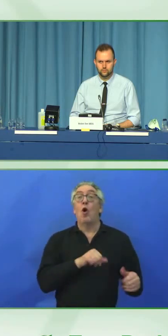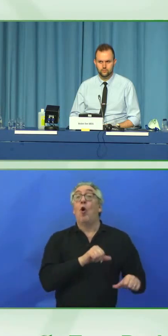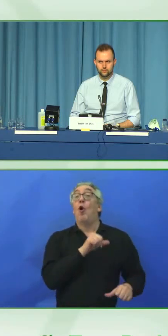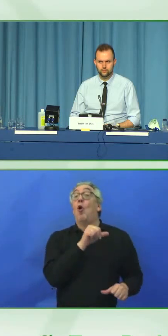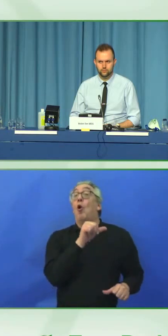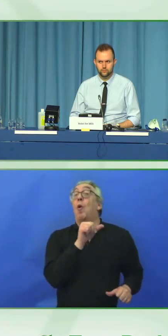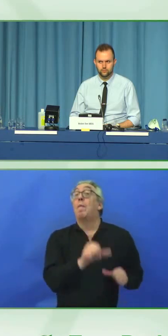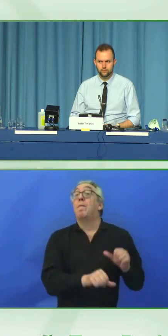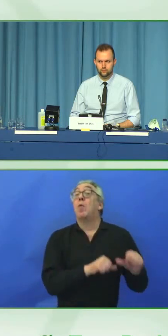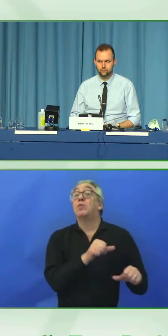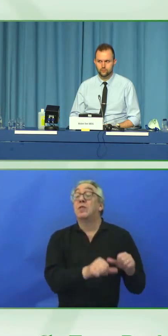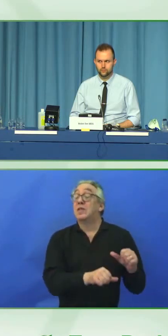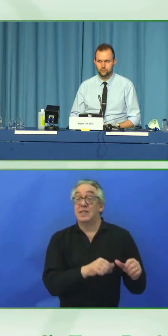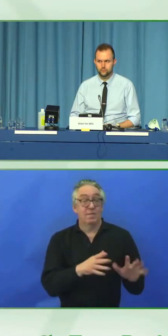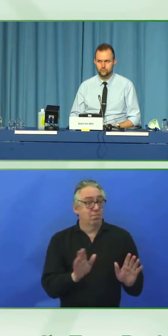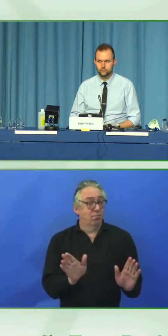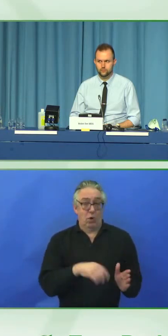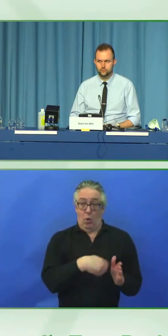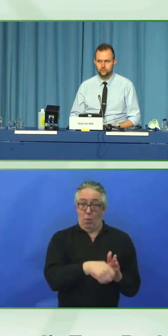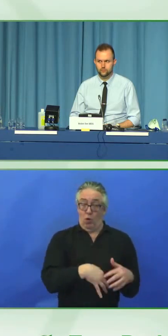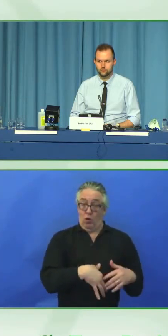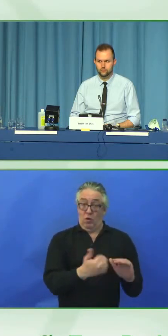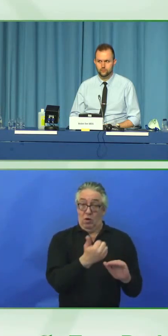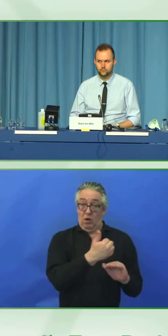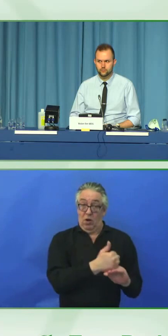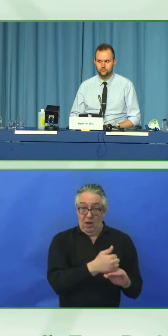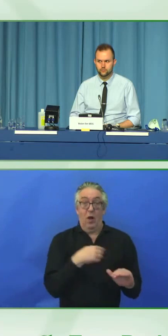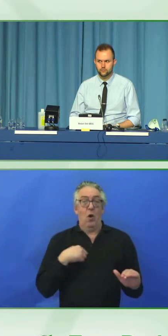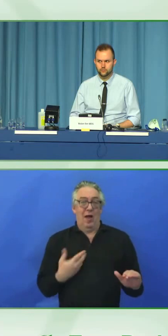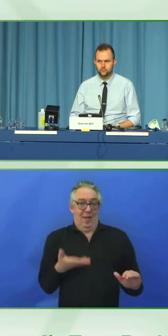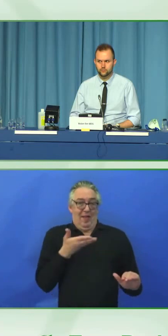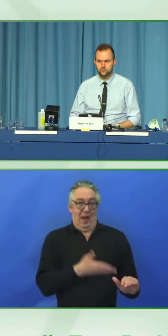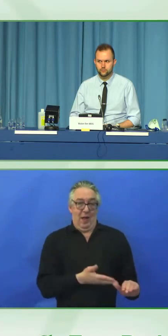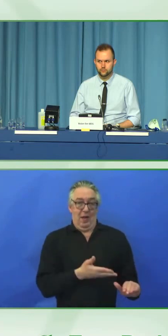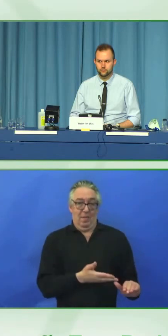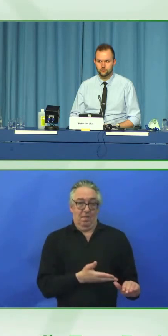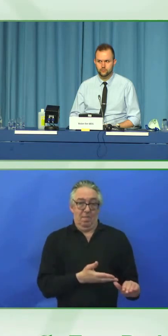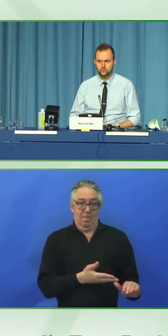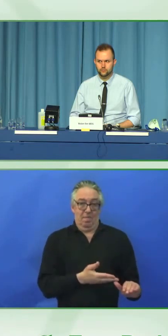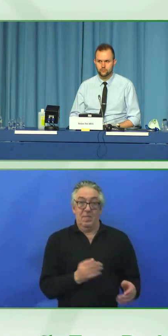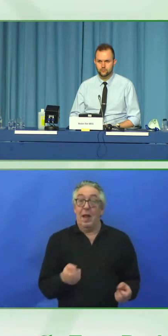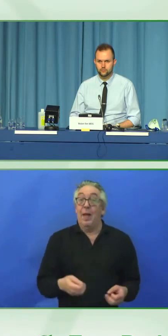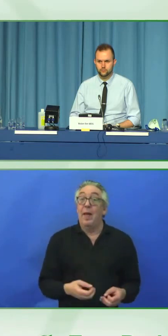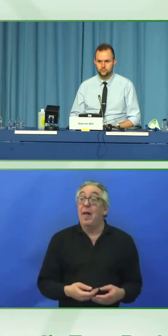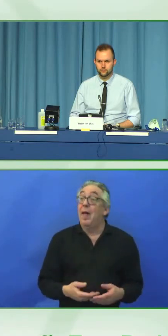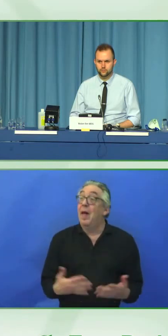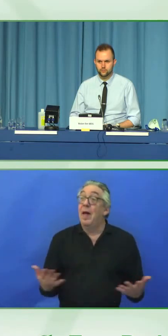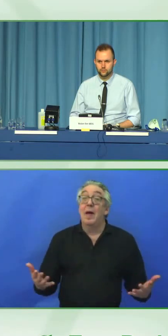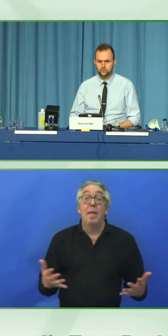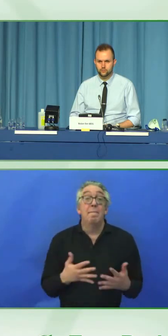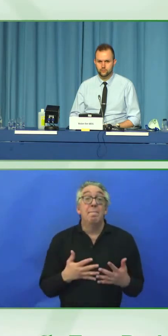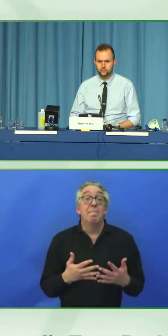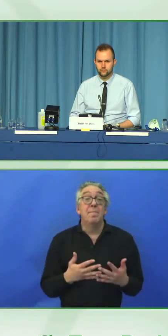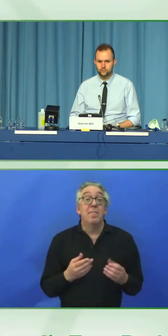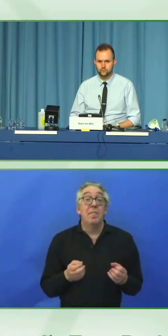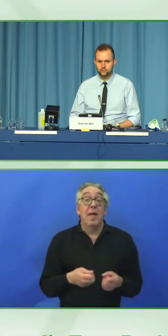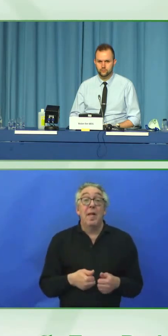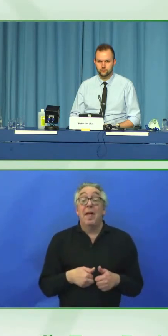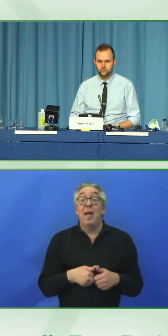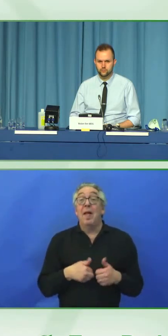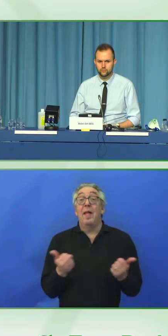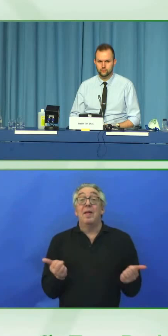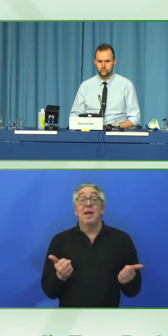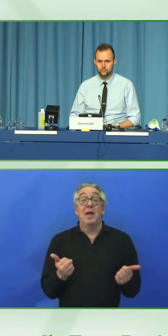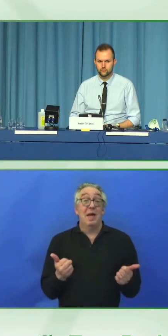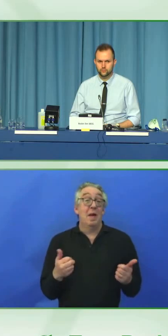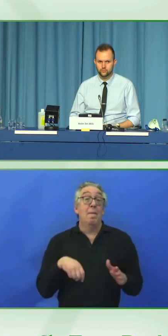of a project. And this is so important. You know, the delivery of any major project can be it's a bit like steering a massive ship, and it's